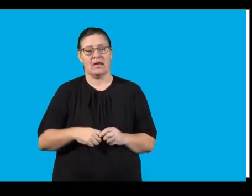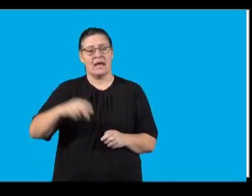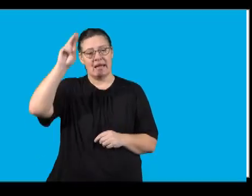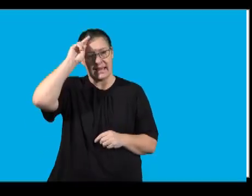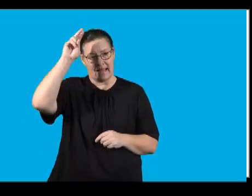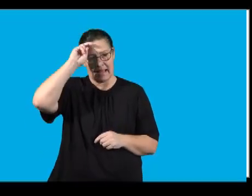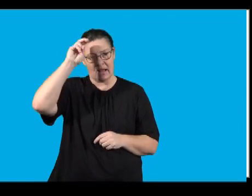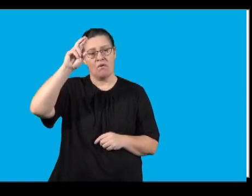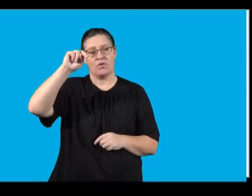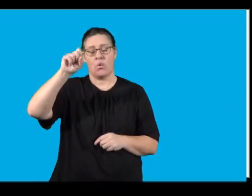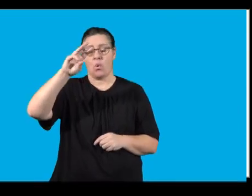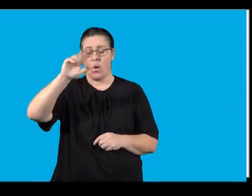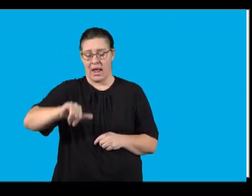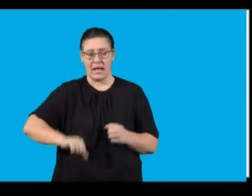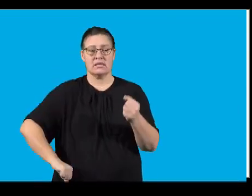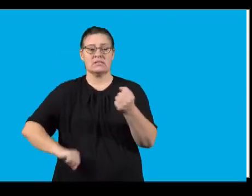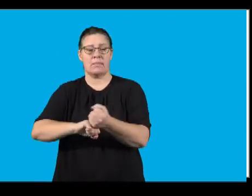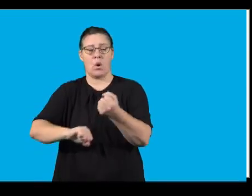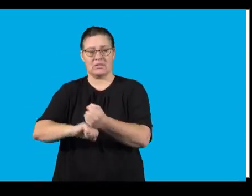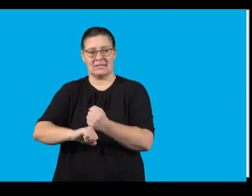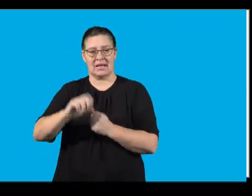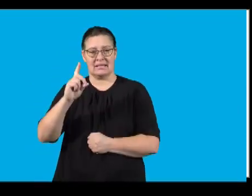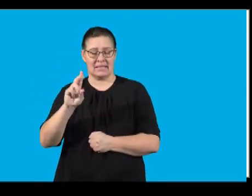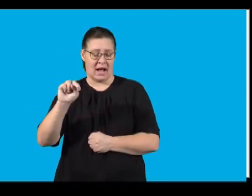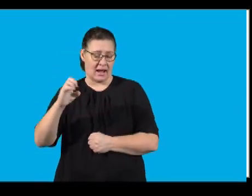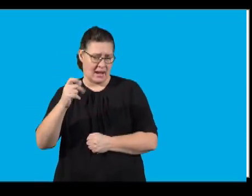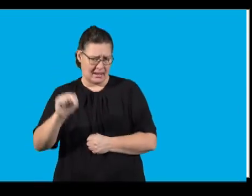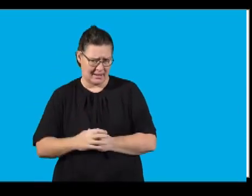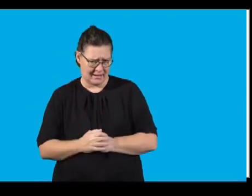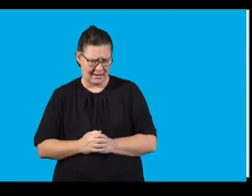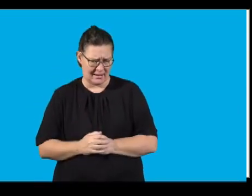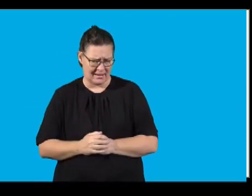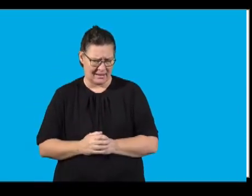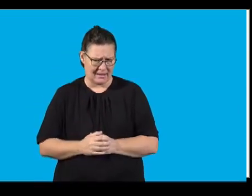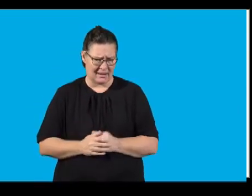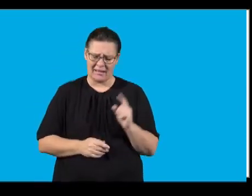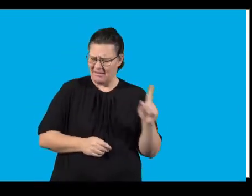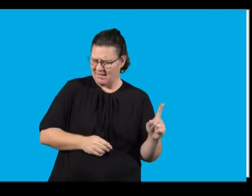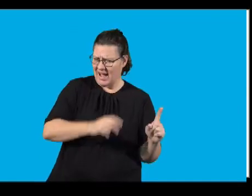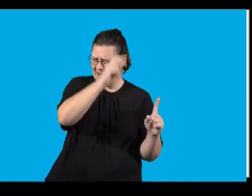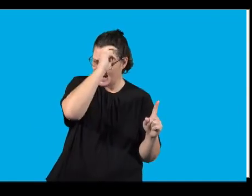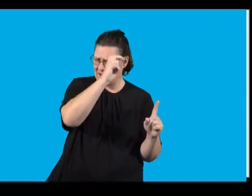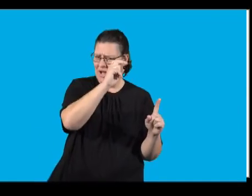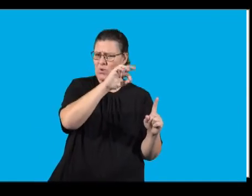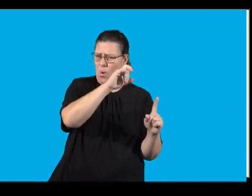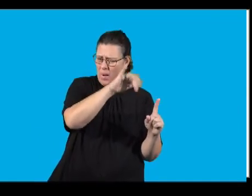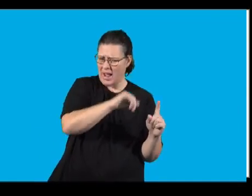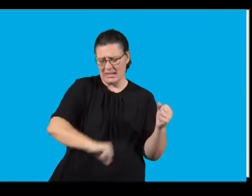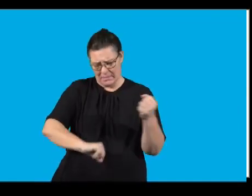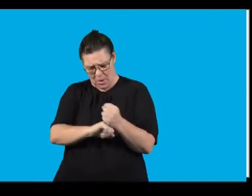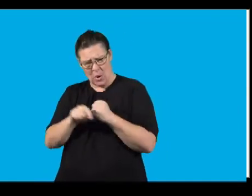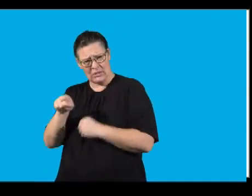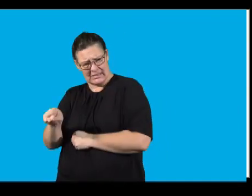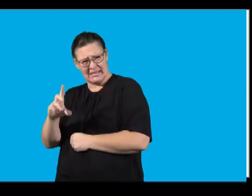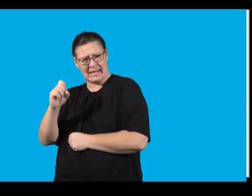the King of Norway supports Duncan. All right, the King of Norway supports Duncan. Now,